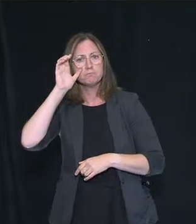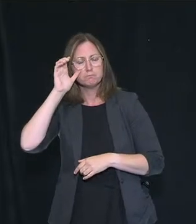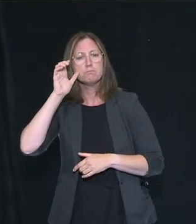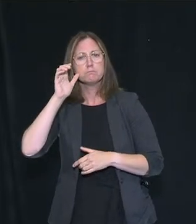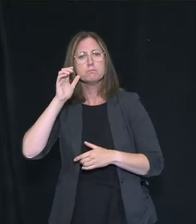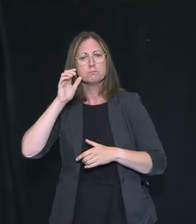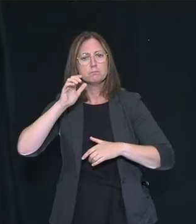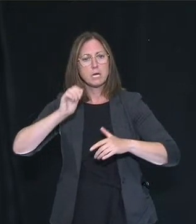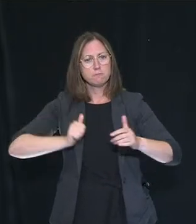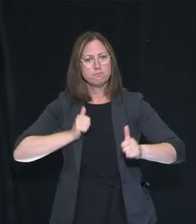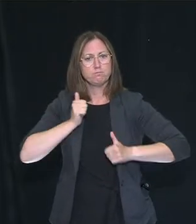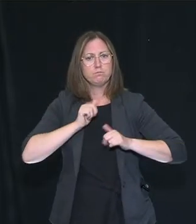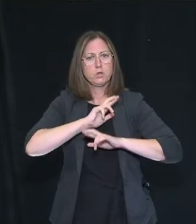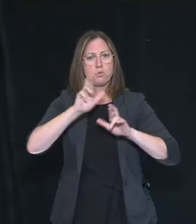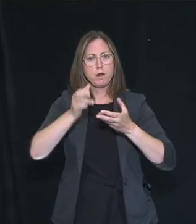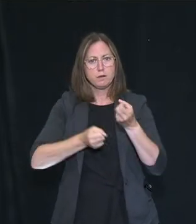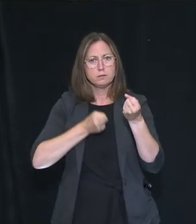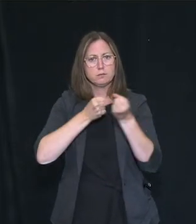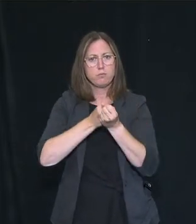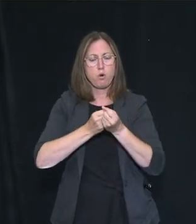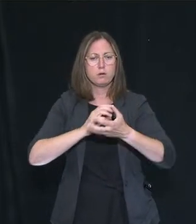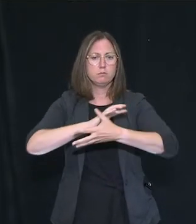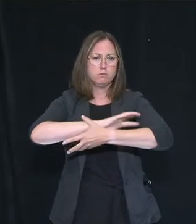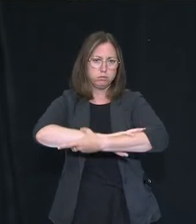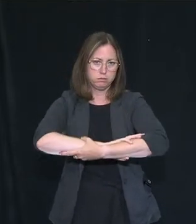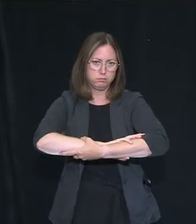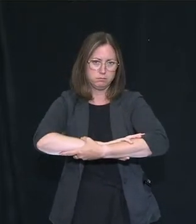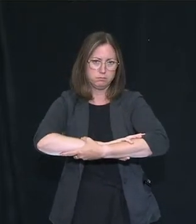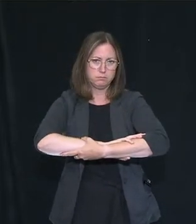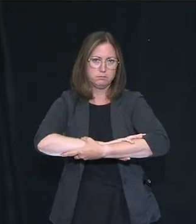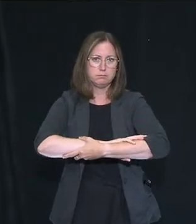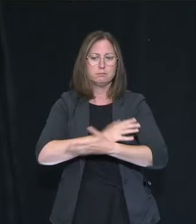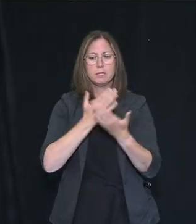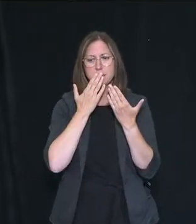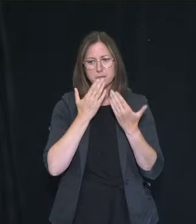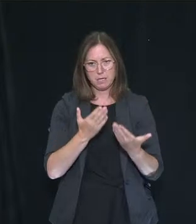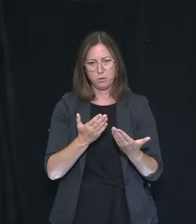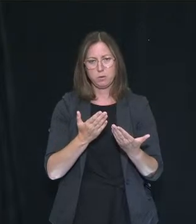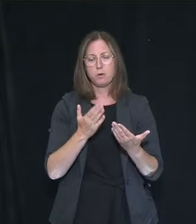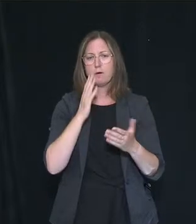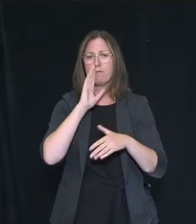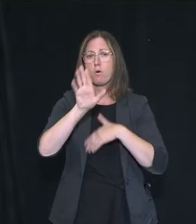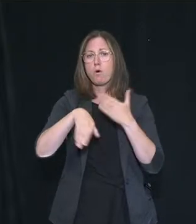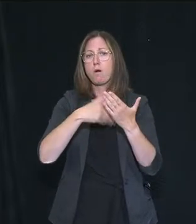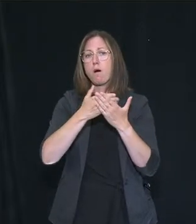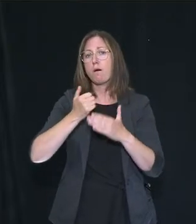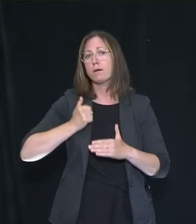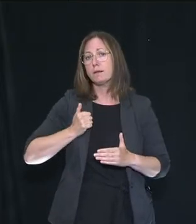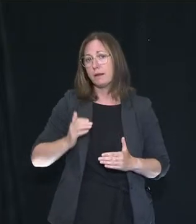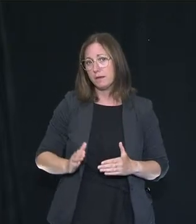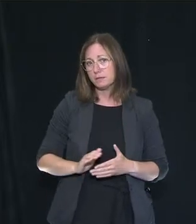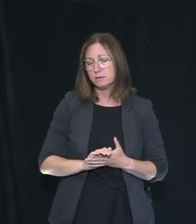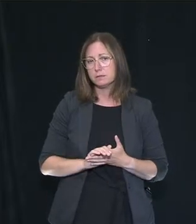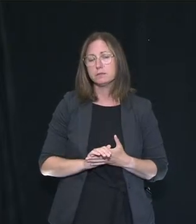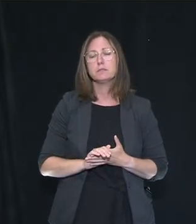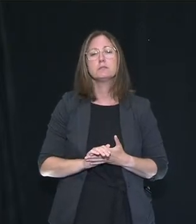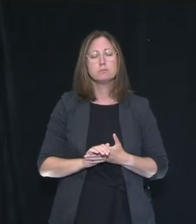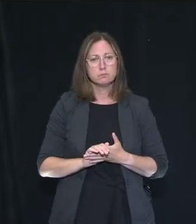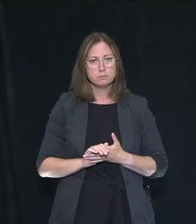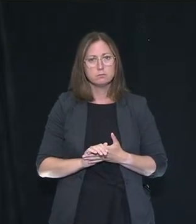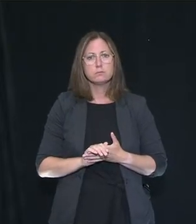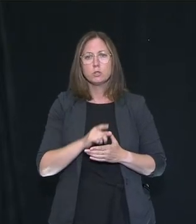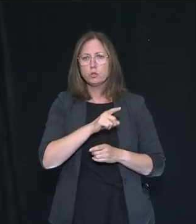for reconciliation. Merci. Thank you to all Canadians for hearing